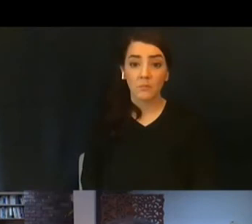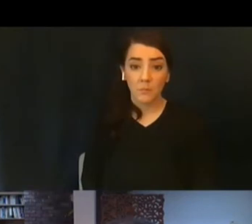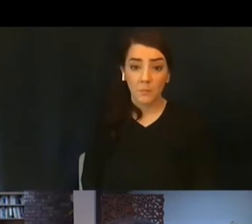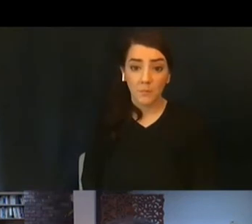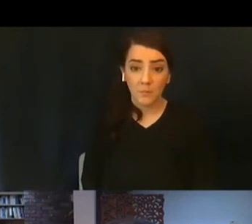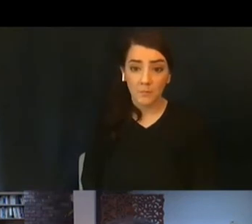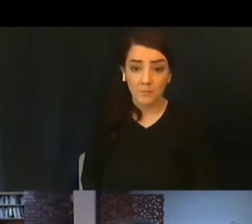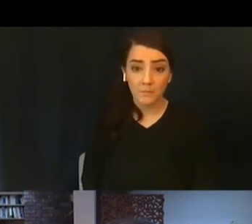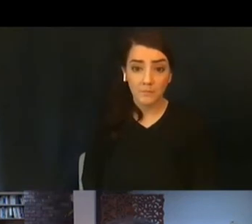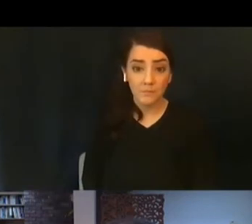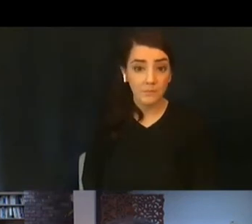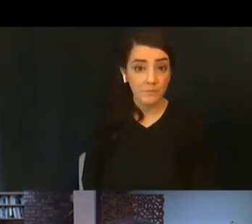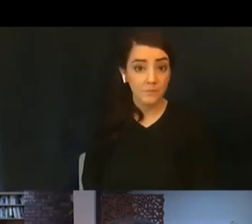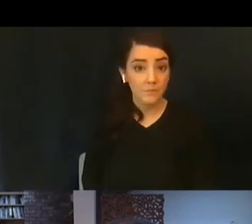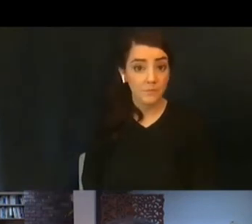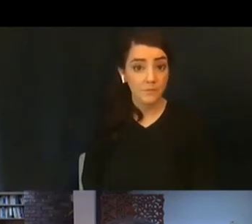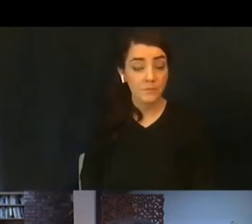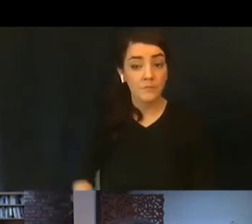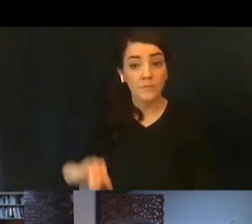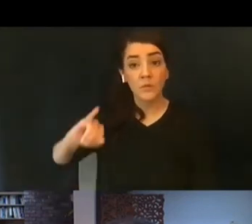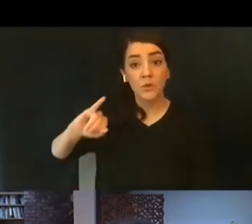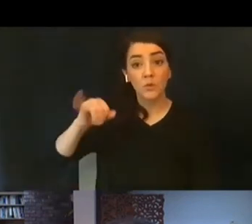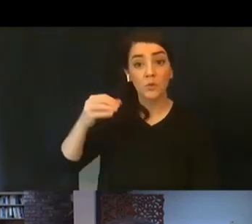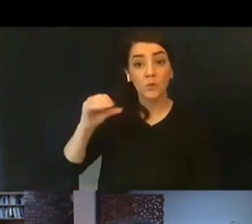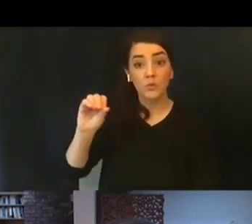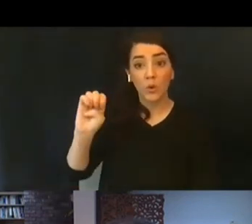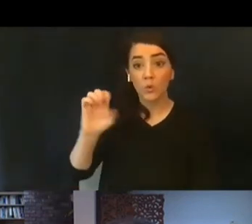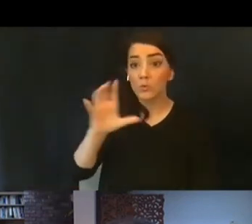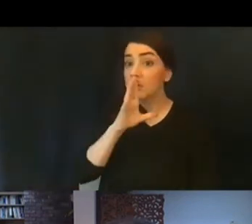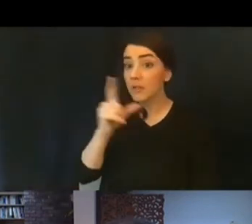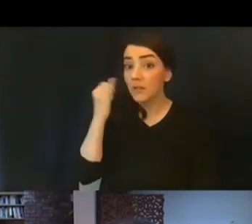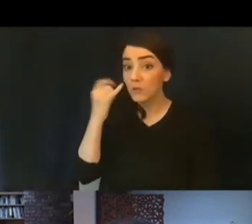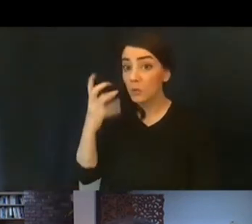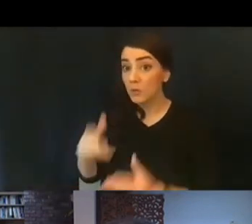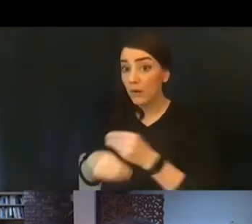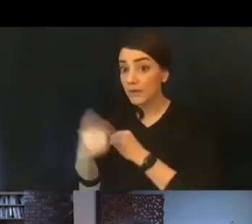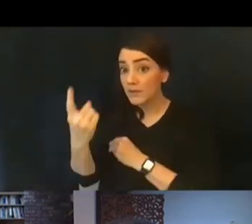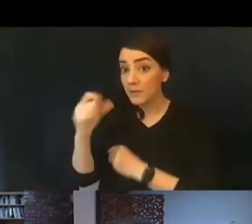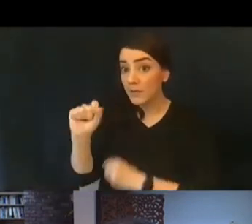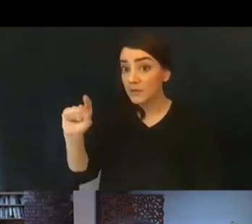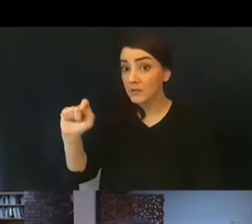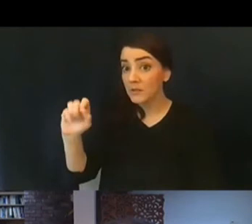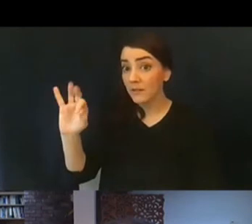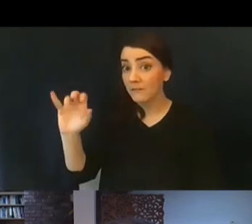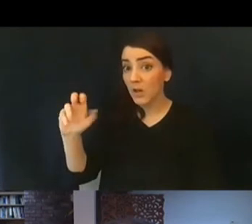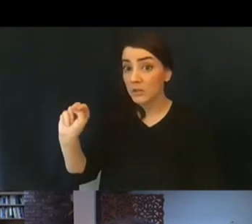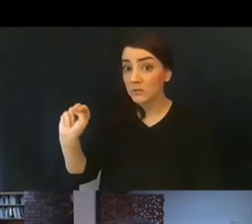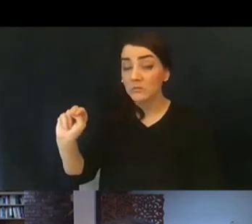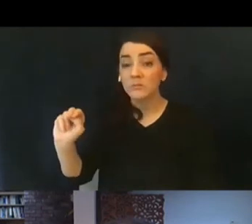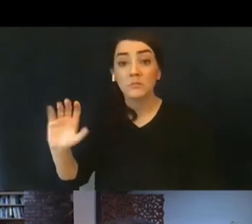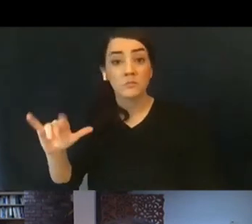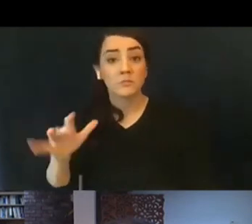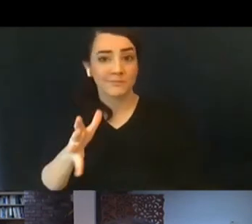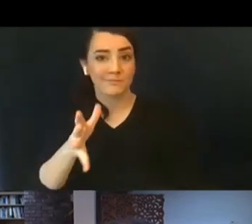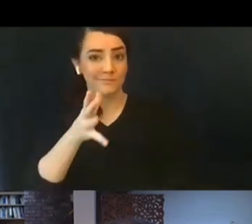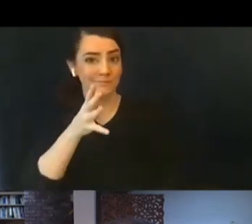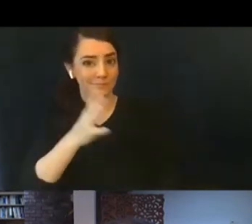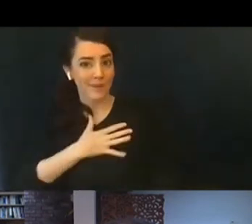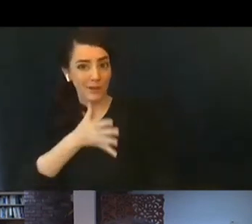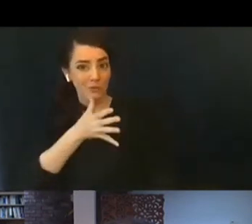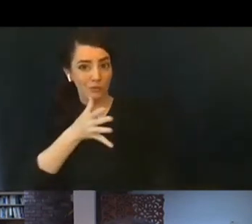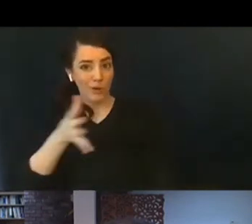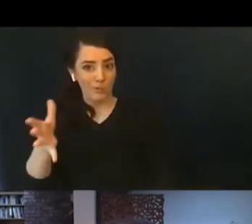And I was sure, Stefan, if you wanted to add anything there at the end. Just that my grandmother mentioned, um, probably one of the more